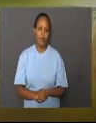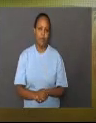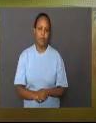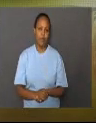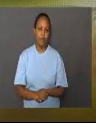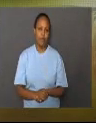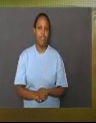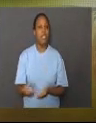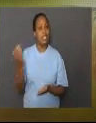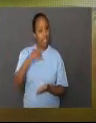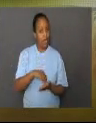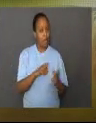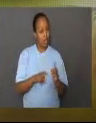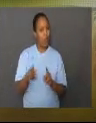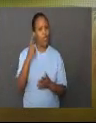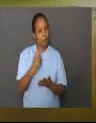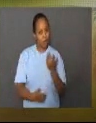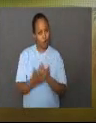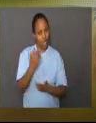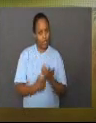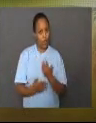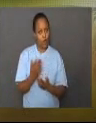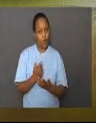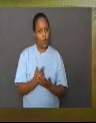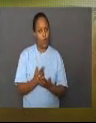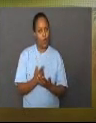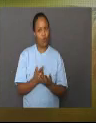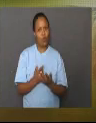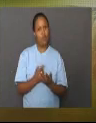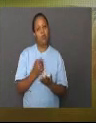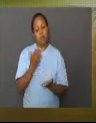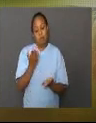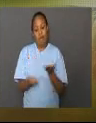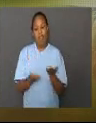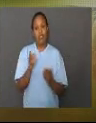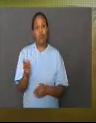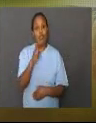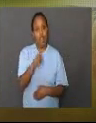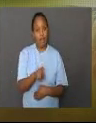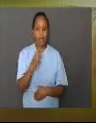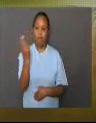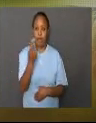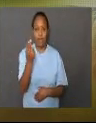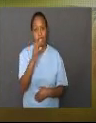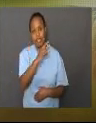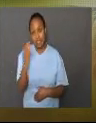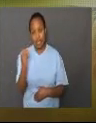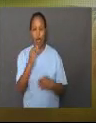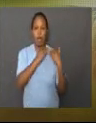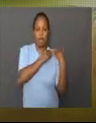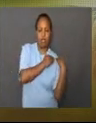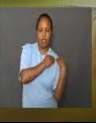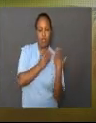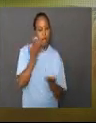We will also discuss the need for a balance between benefits and